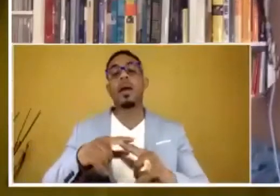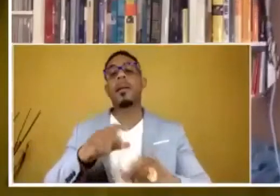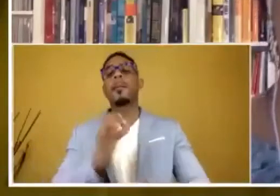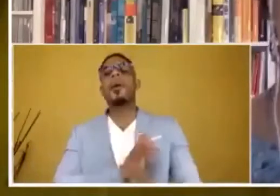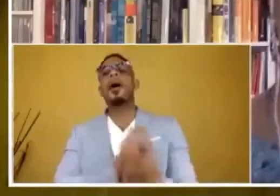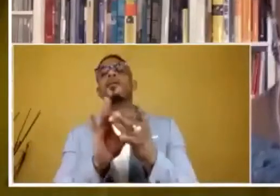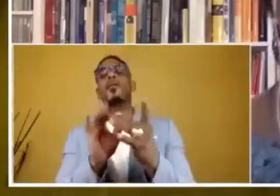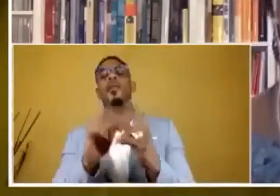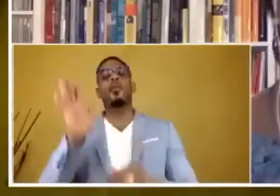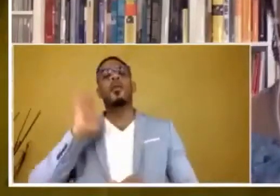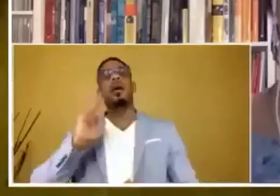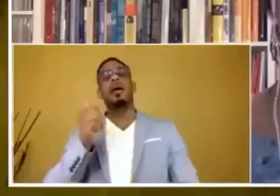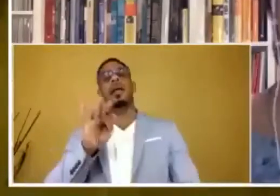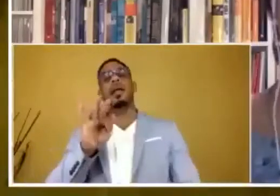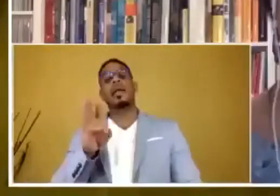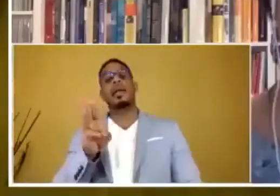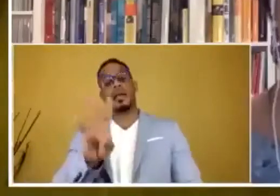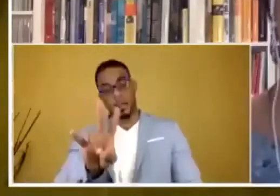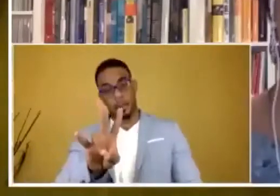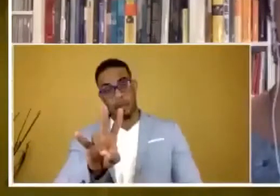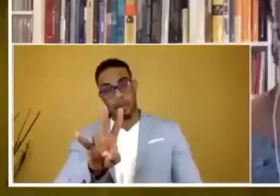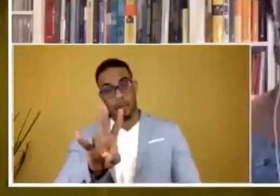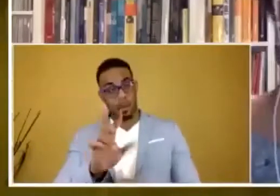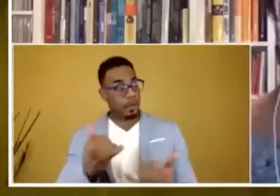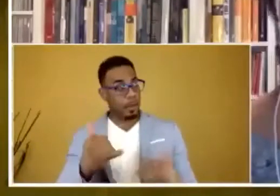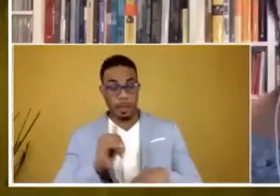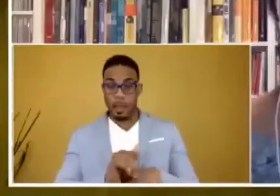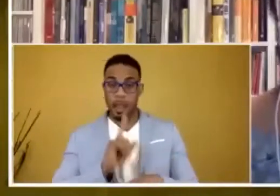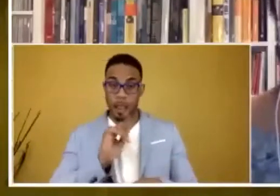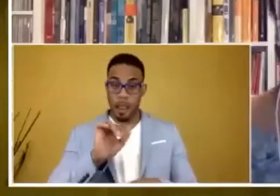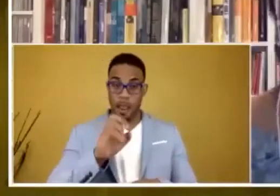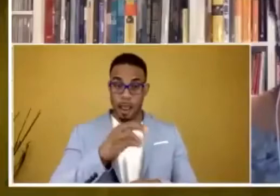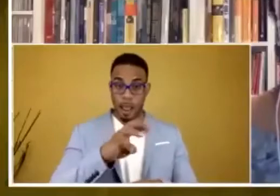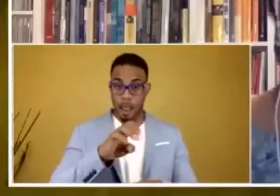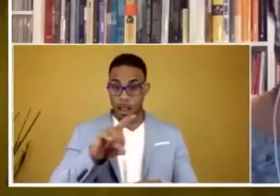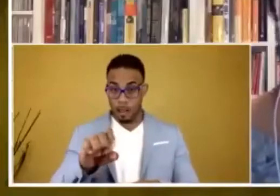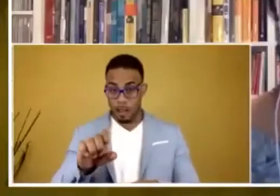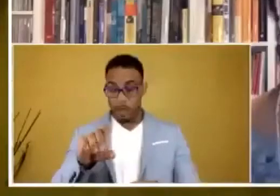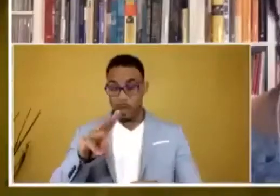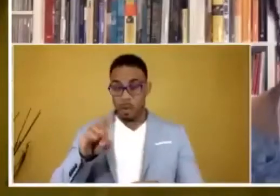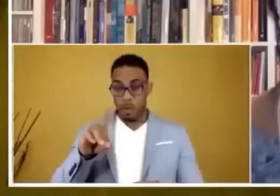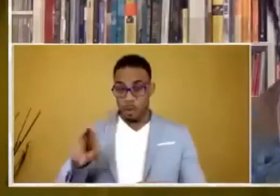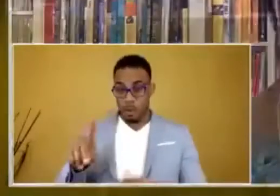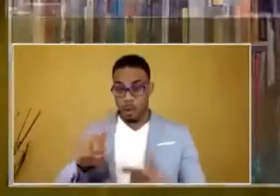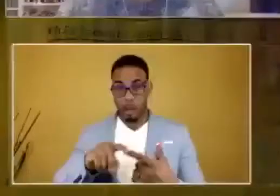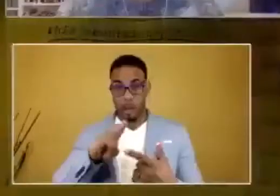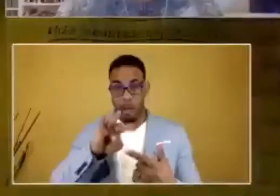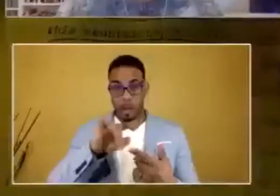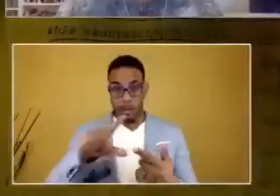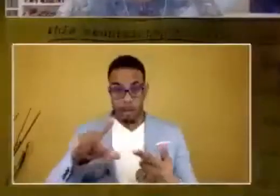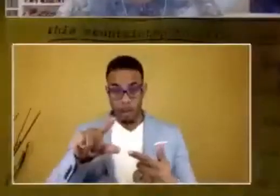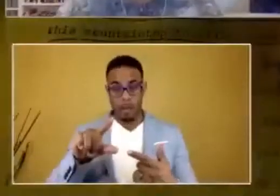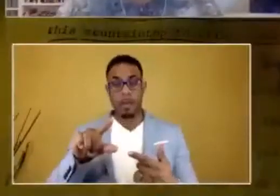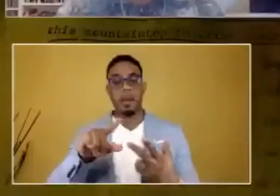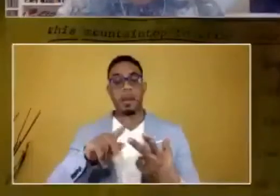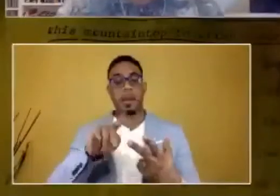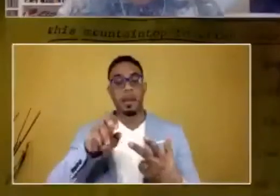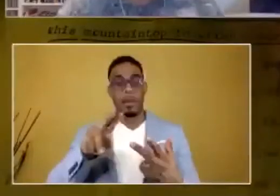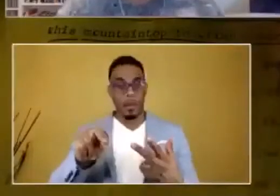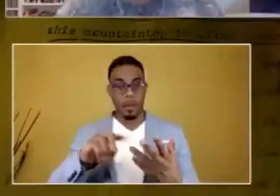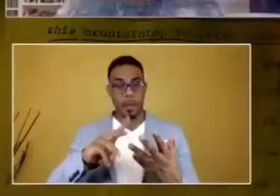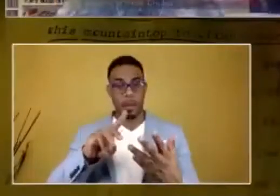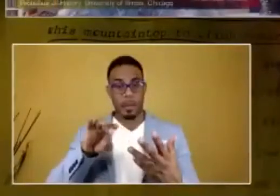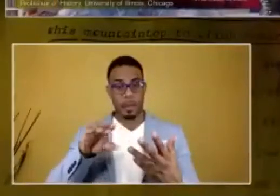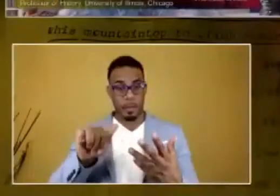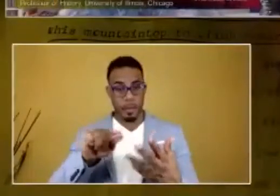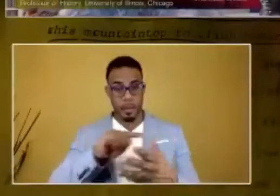from 1967. With us tonight are Ashley Woodard, Bill McKibben, Corrine Sanchez, and Medea Benjamin. And